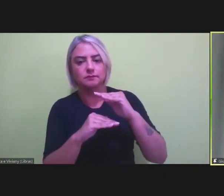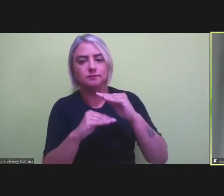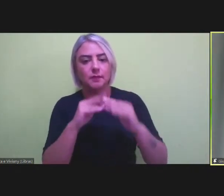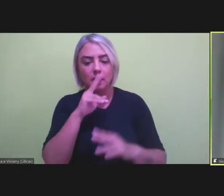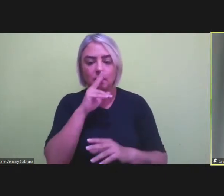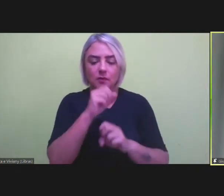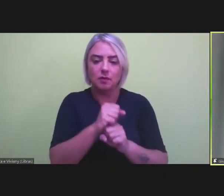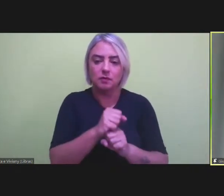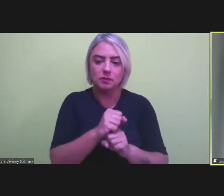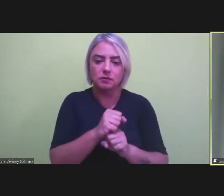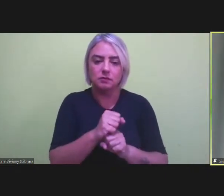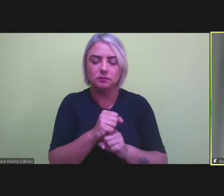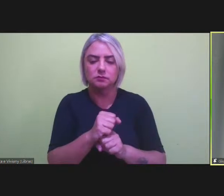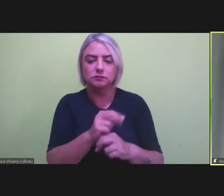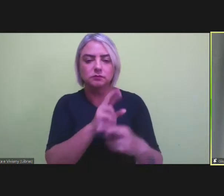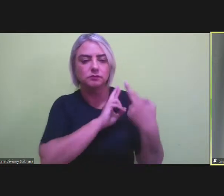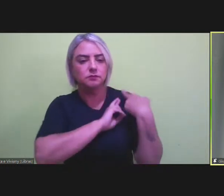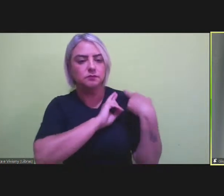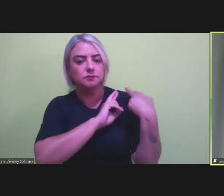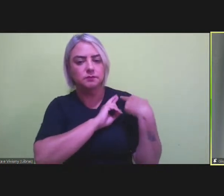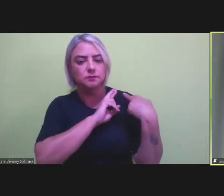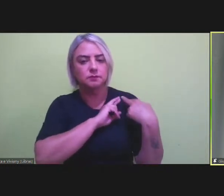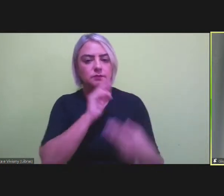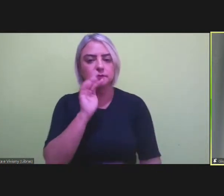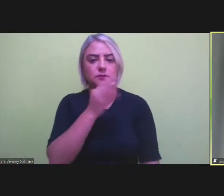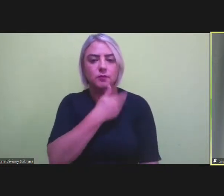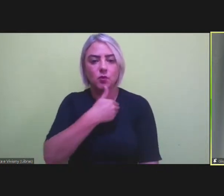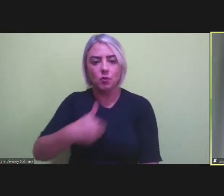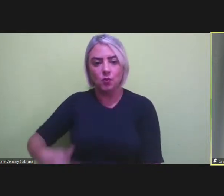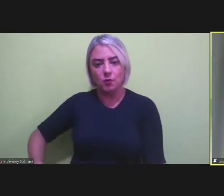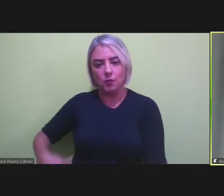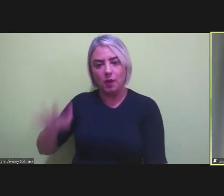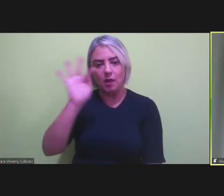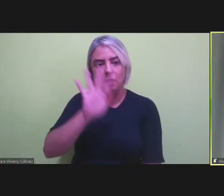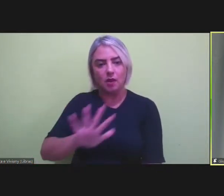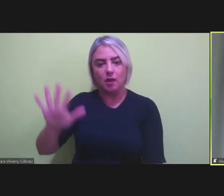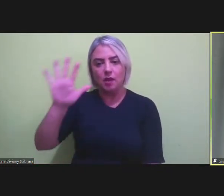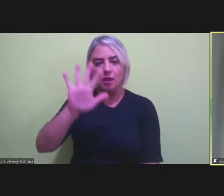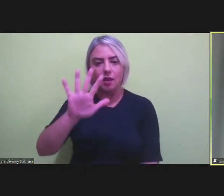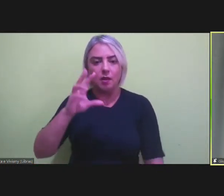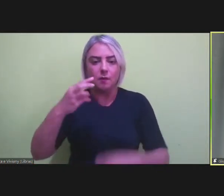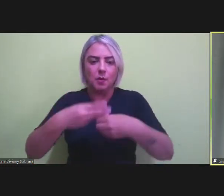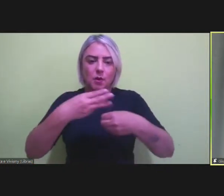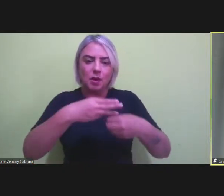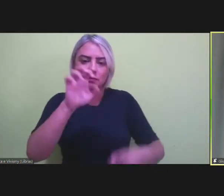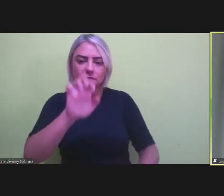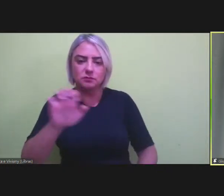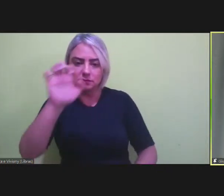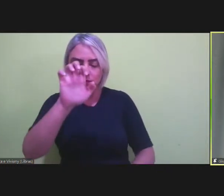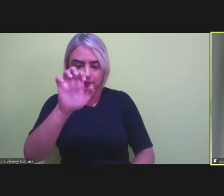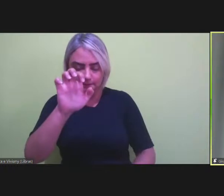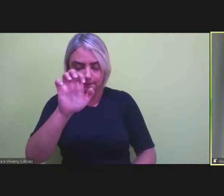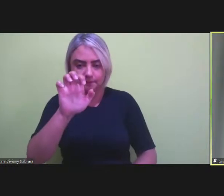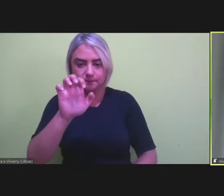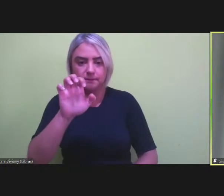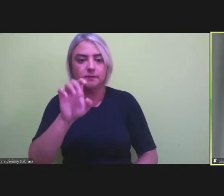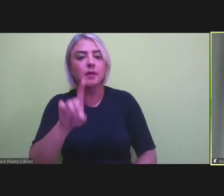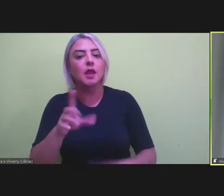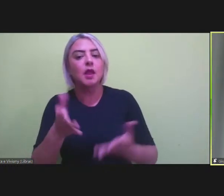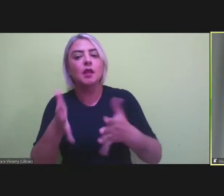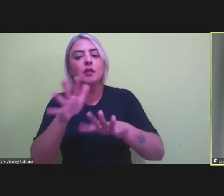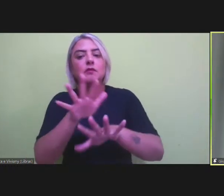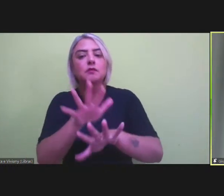inequalities, to strengthen the responsibilities, federative responsibilities in the municipal, state, and